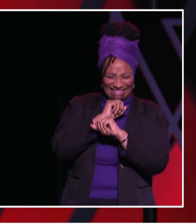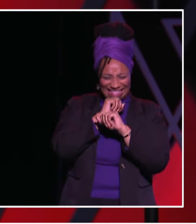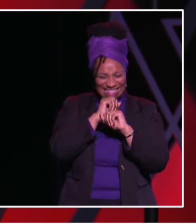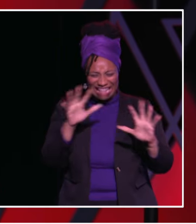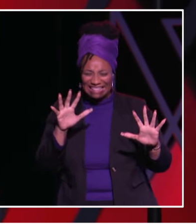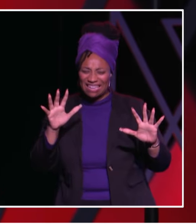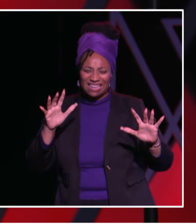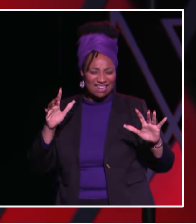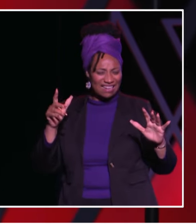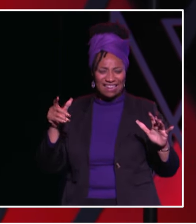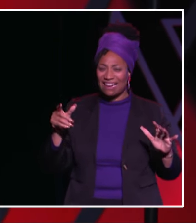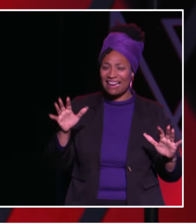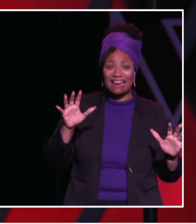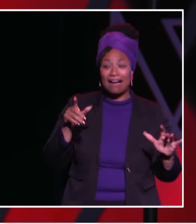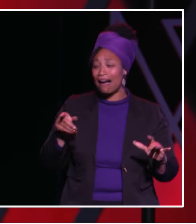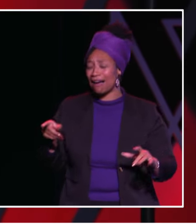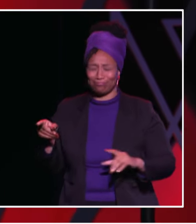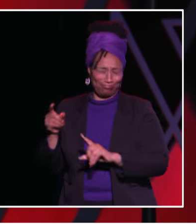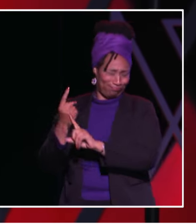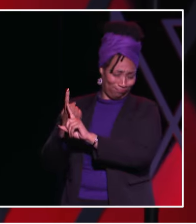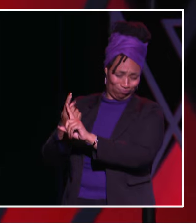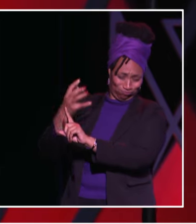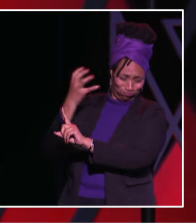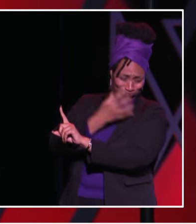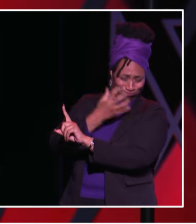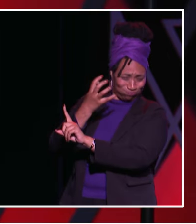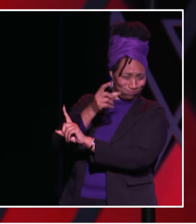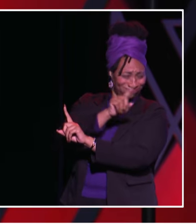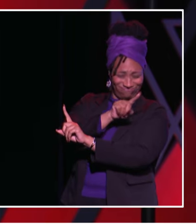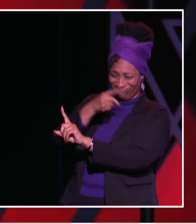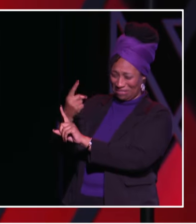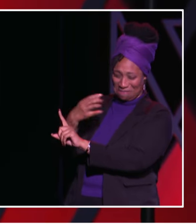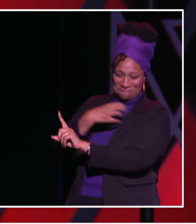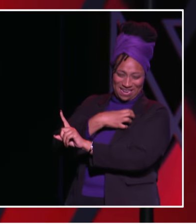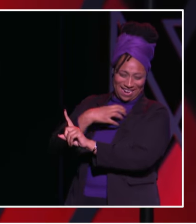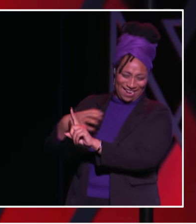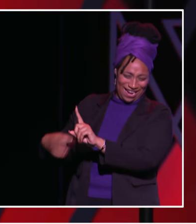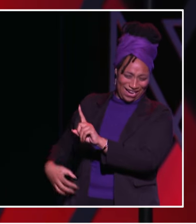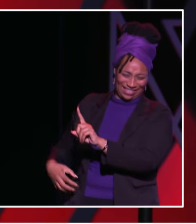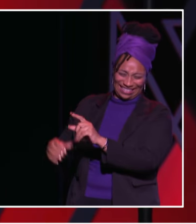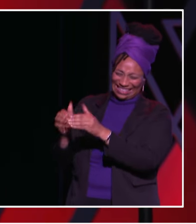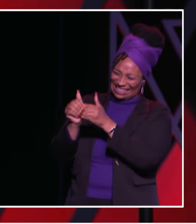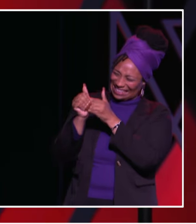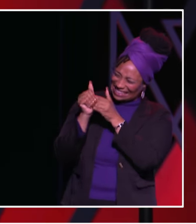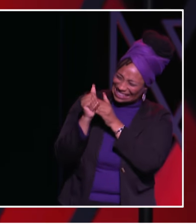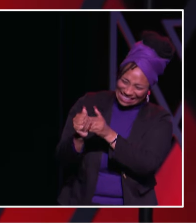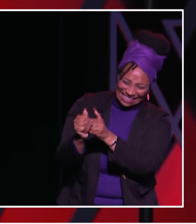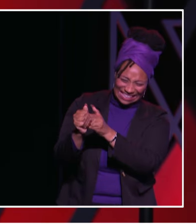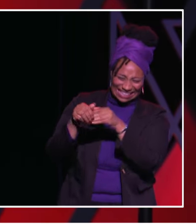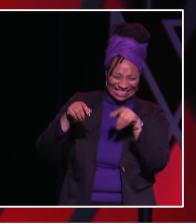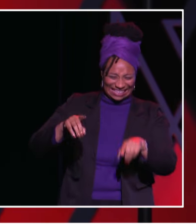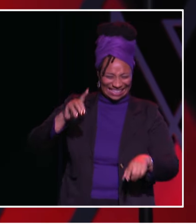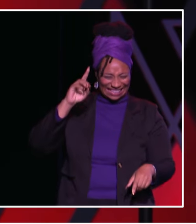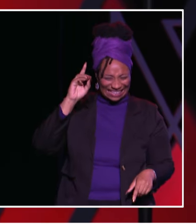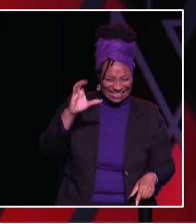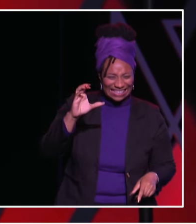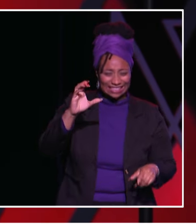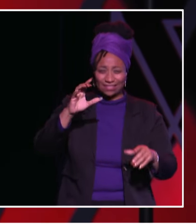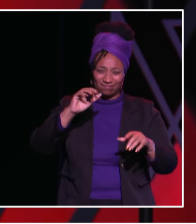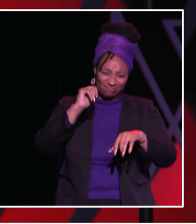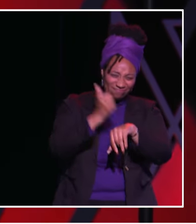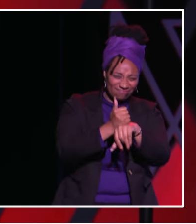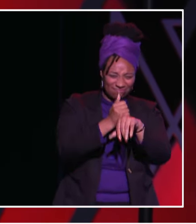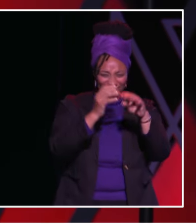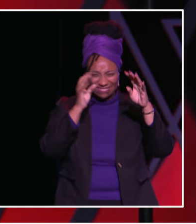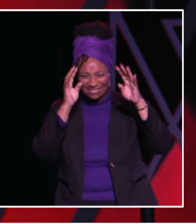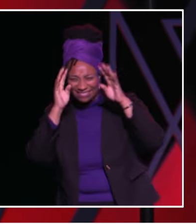introduction, and that is our mayor, our fearless leader who continues to champion DC's creative economy and ensures that the